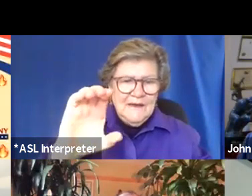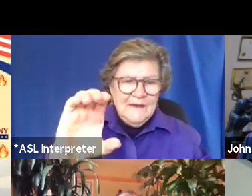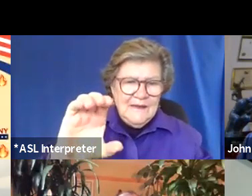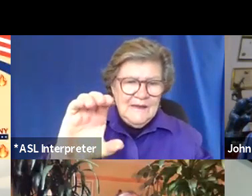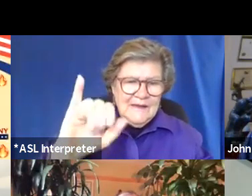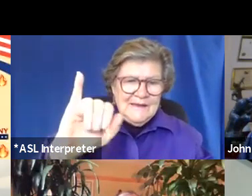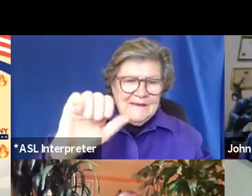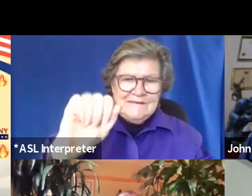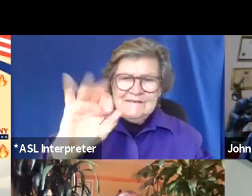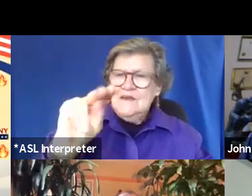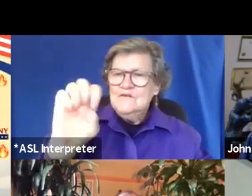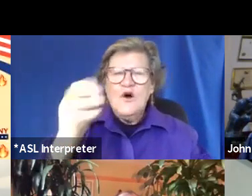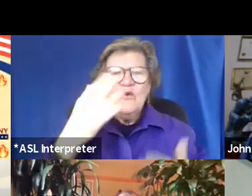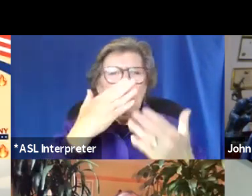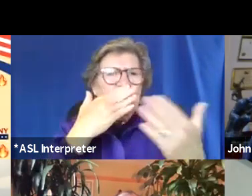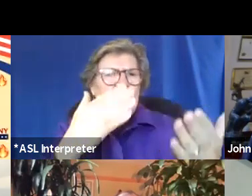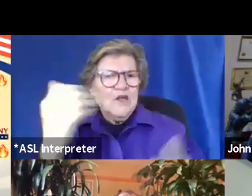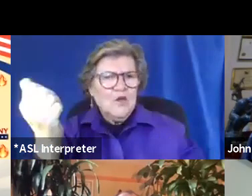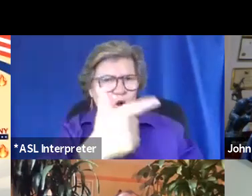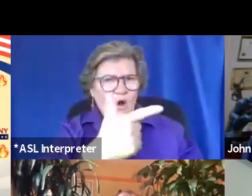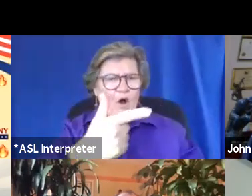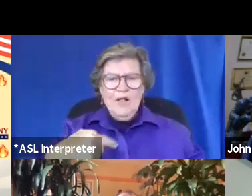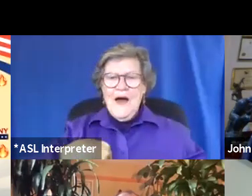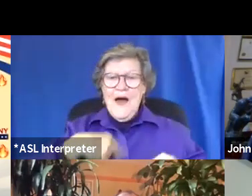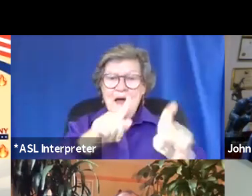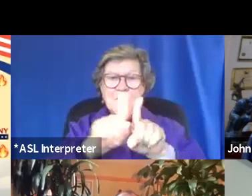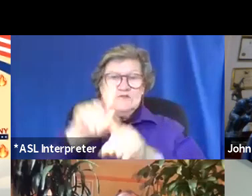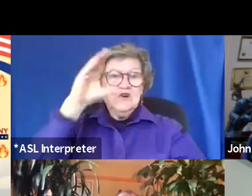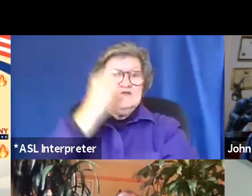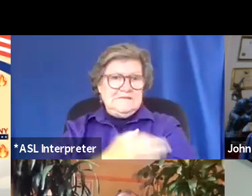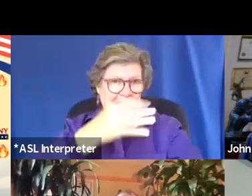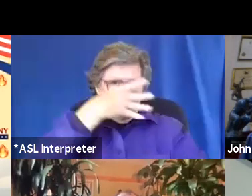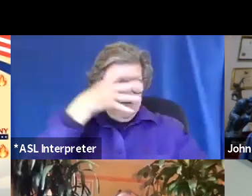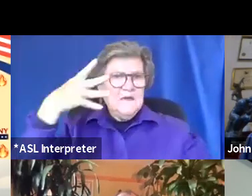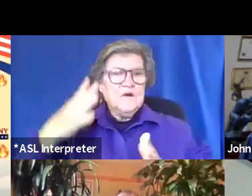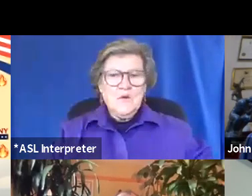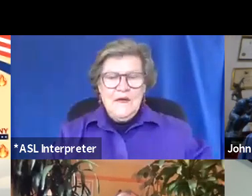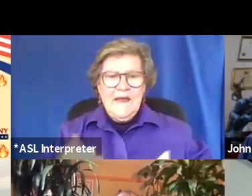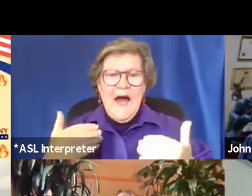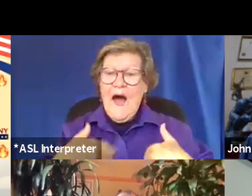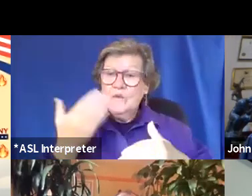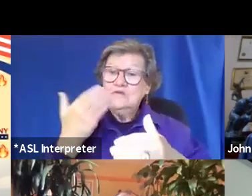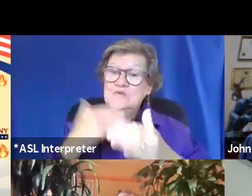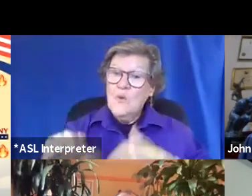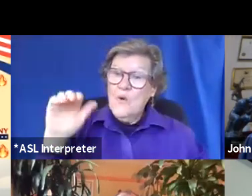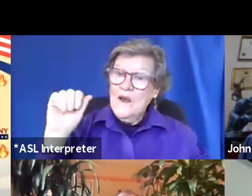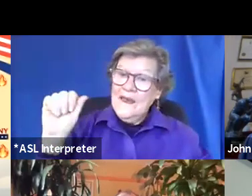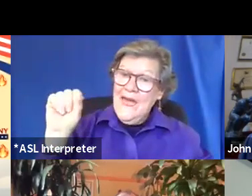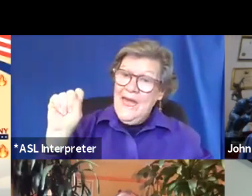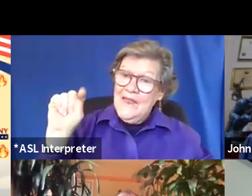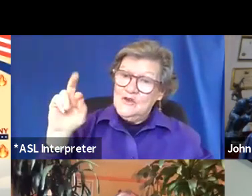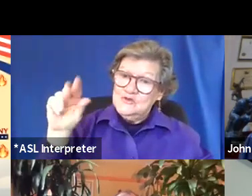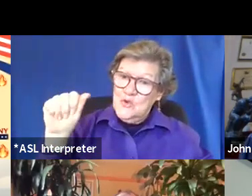this wonderful forum. I'm also a son of an immigrant. I was literally born in Astoria Boulevard